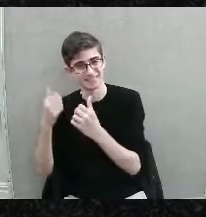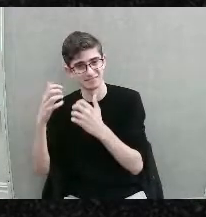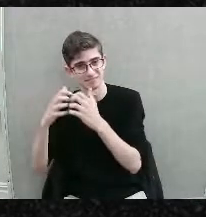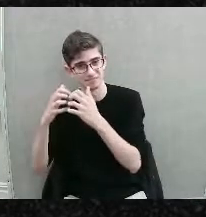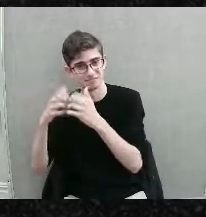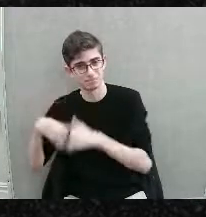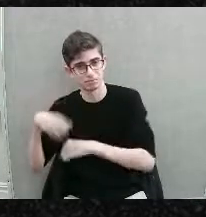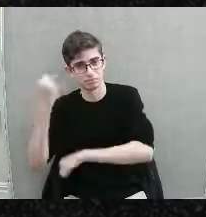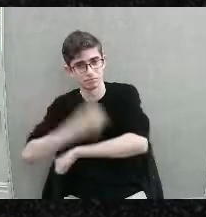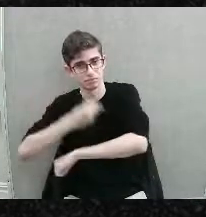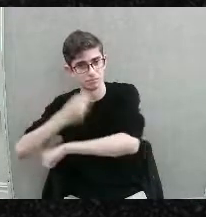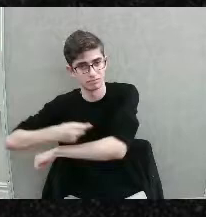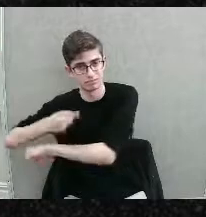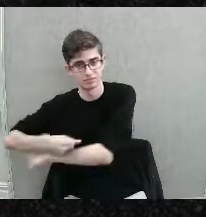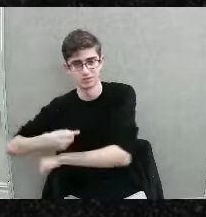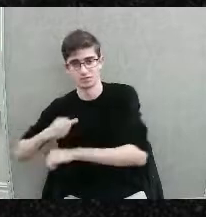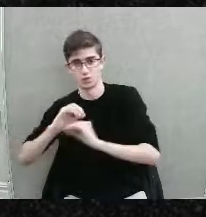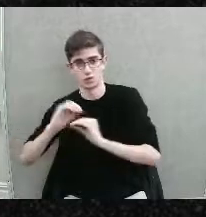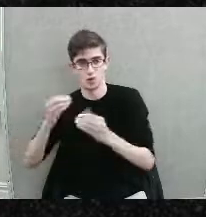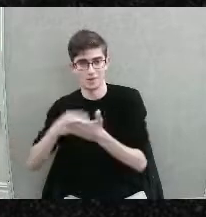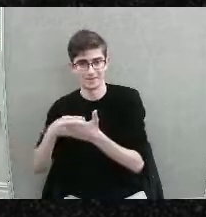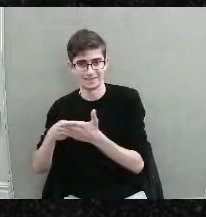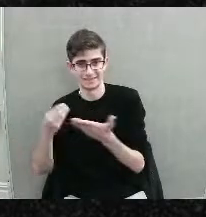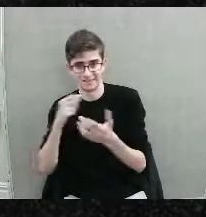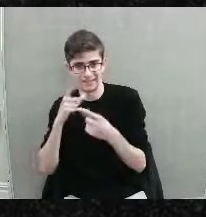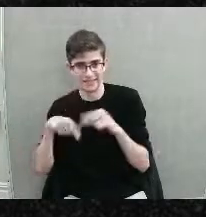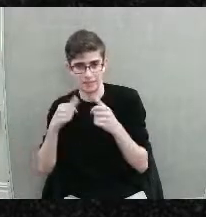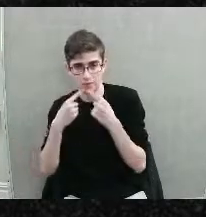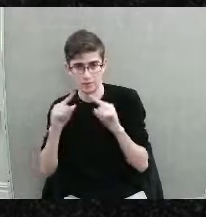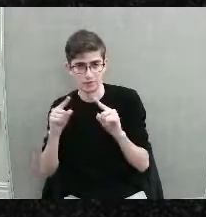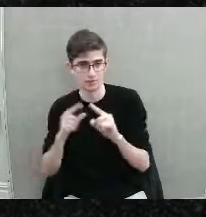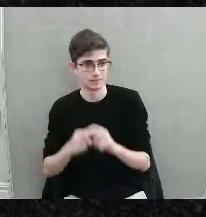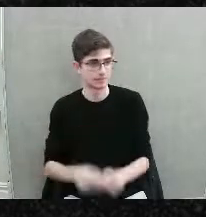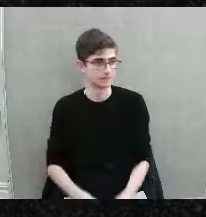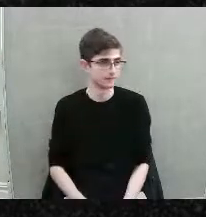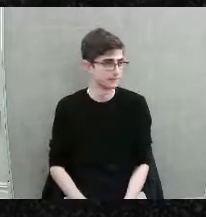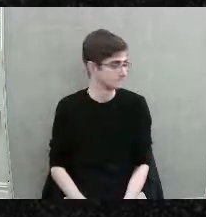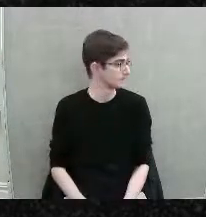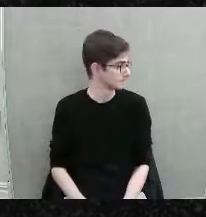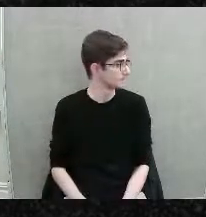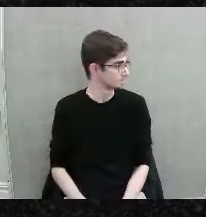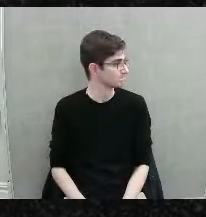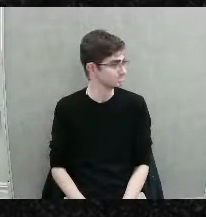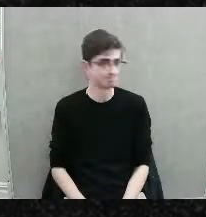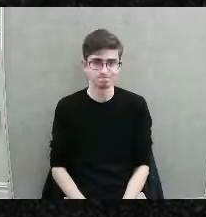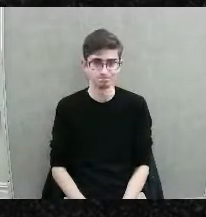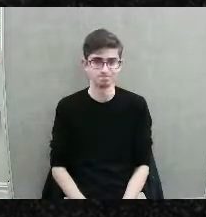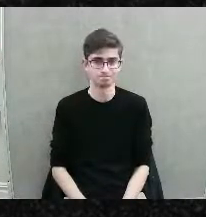So I'll just leave it there for now. Perfect. Kerwin.